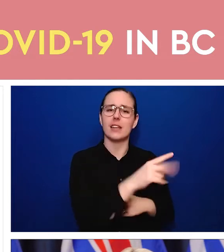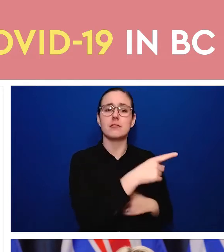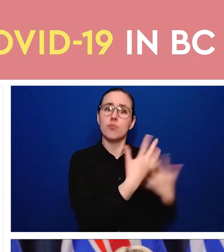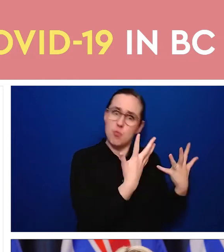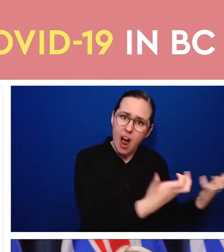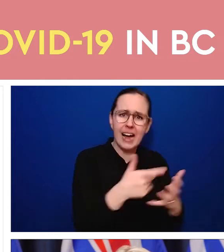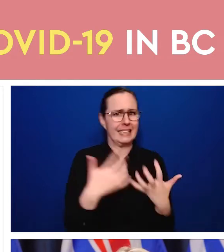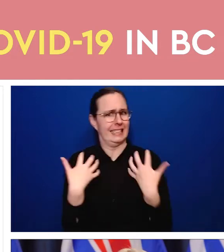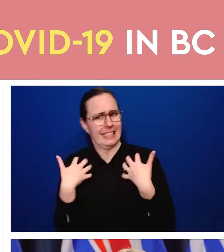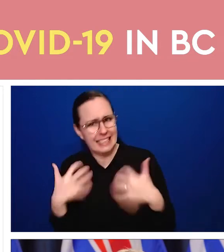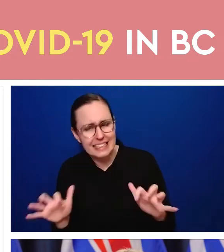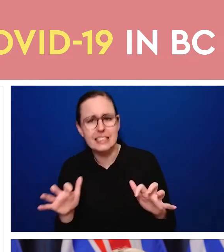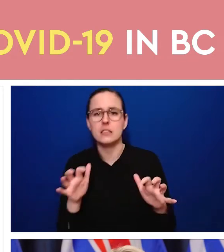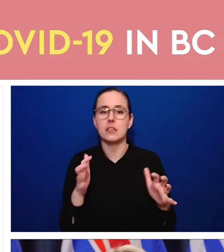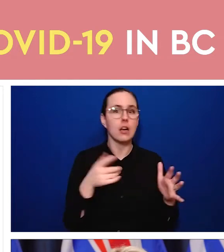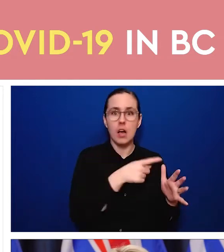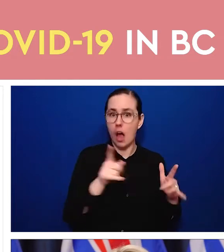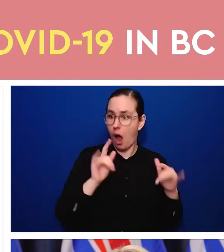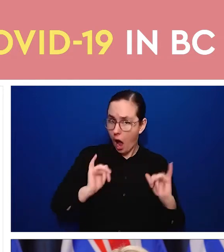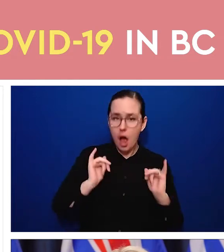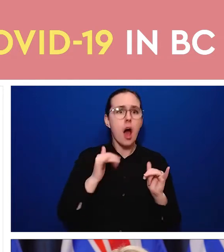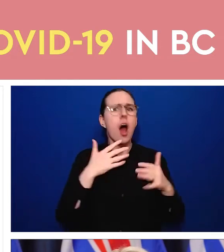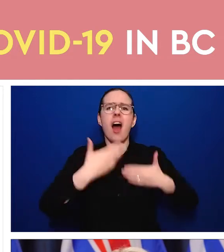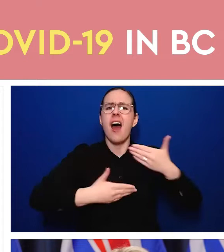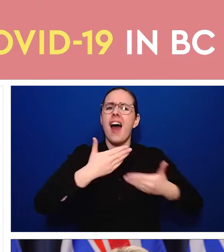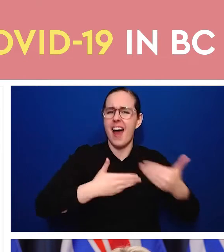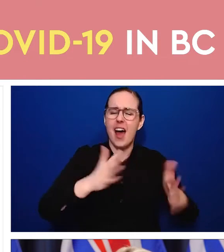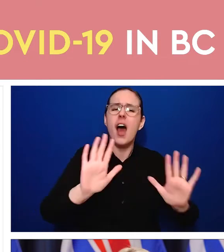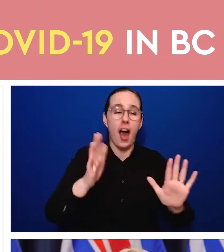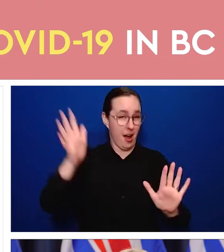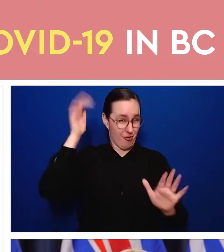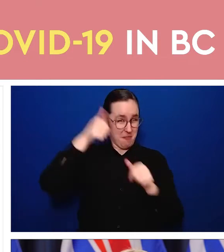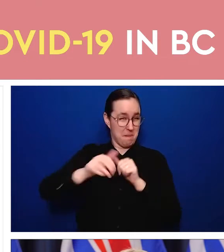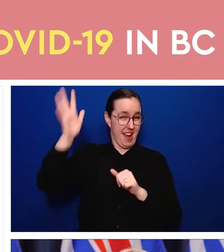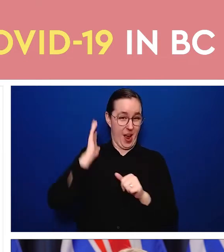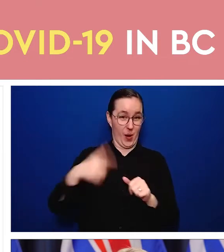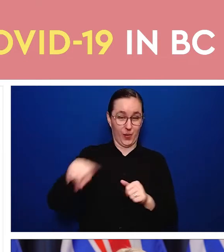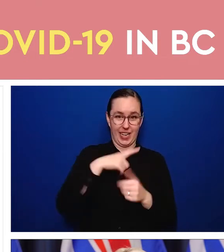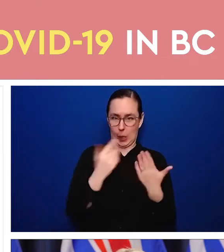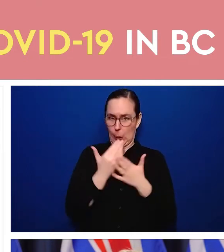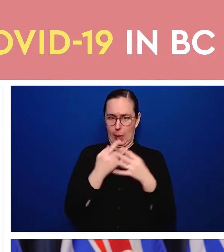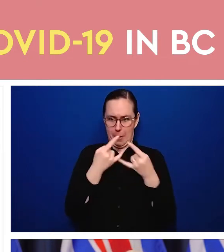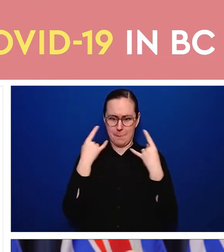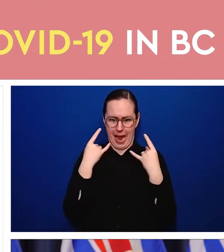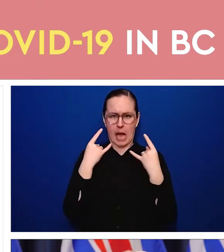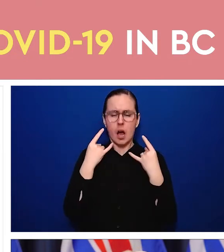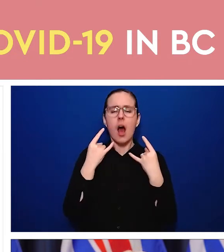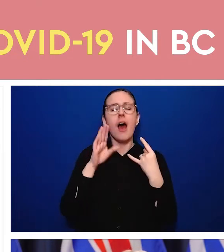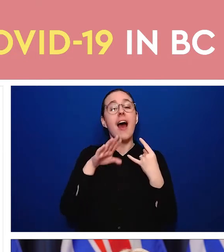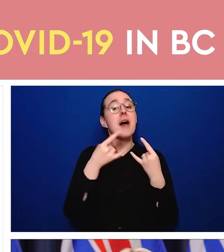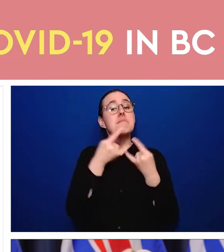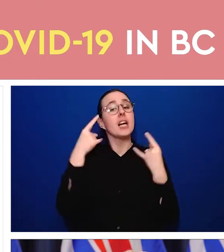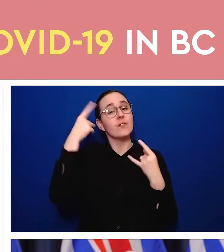both a layer of protection for ourselves and, importantly, a layer of protection for those around us. So while masks are